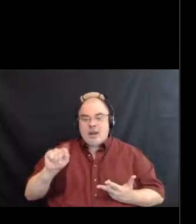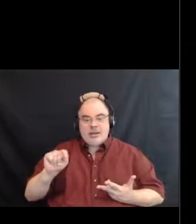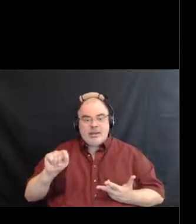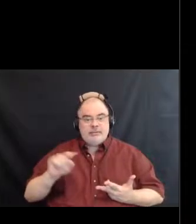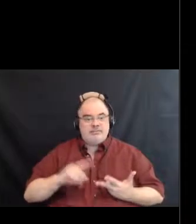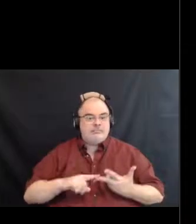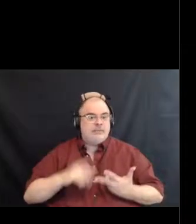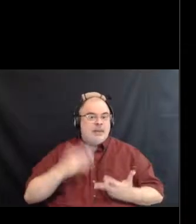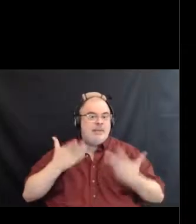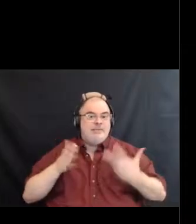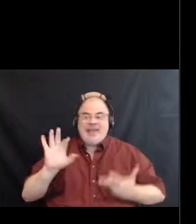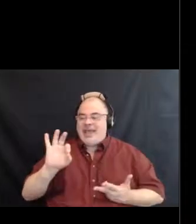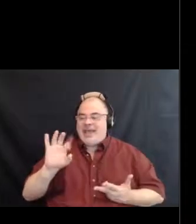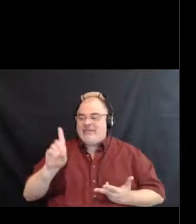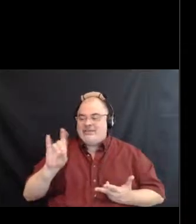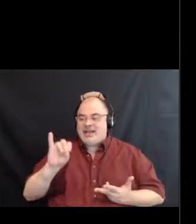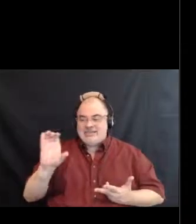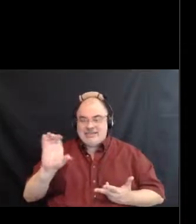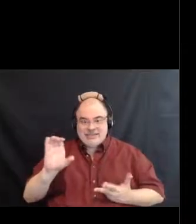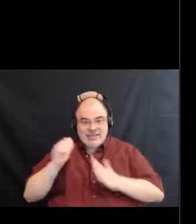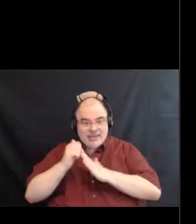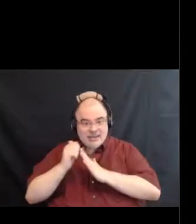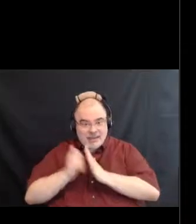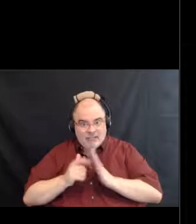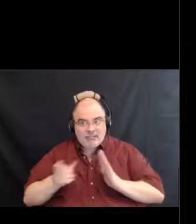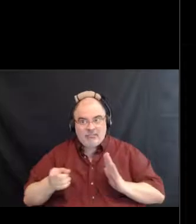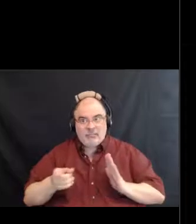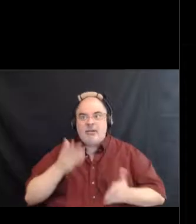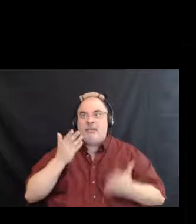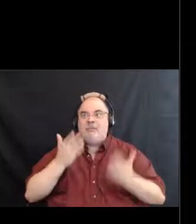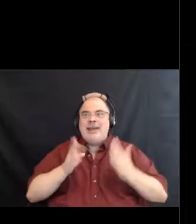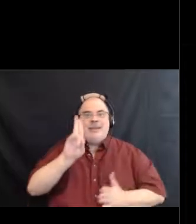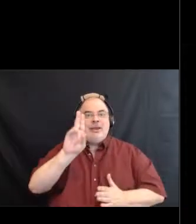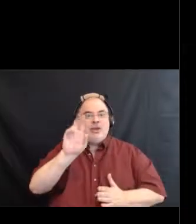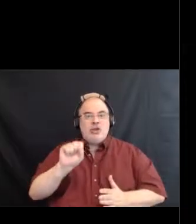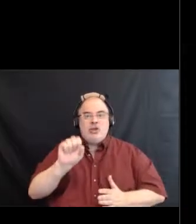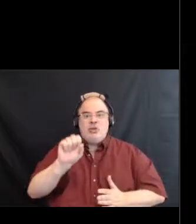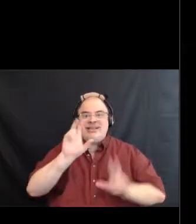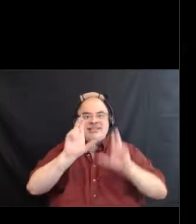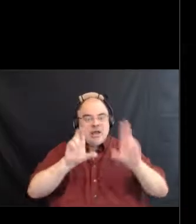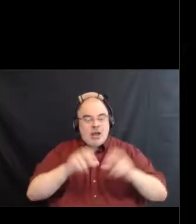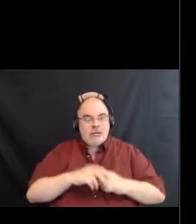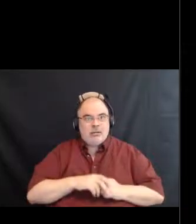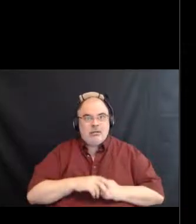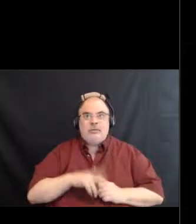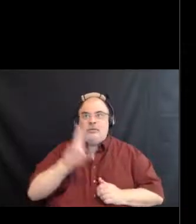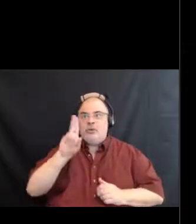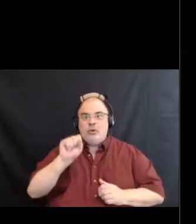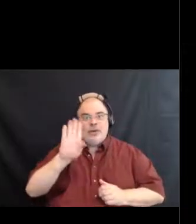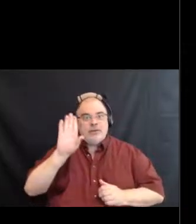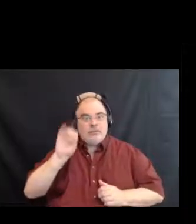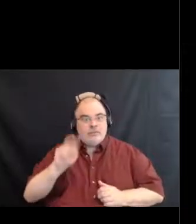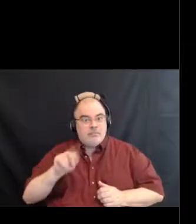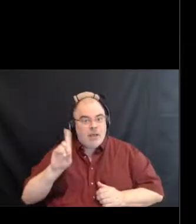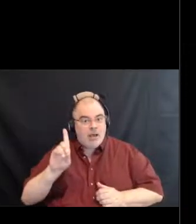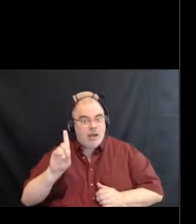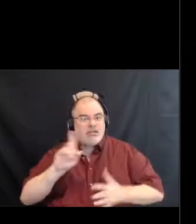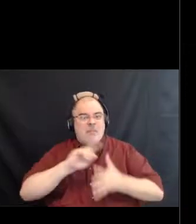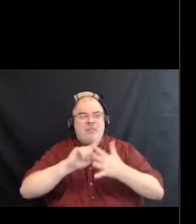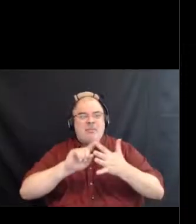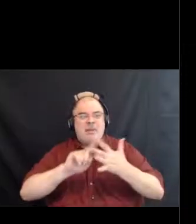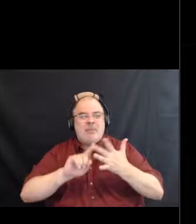we also have U.S. stock, U.S. bond, and then international stock options as well. It's important to note that these are